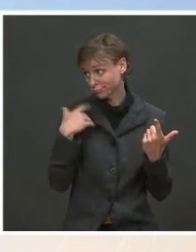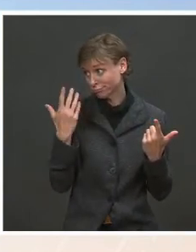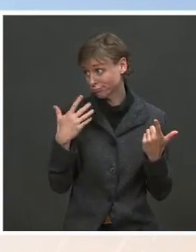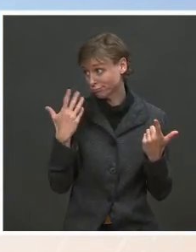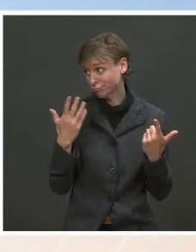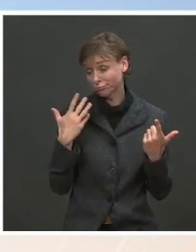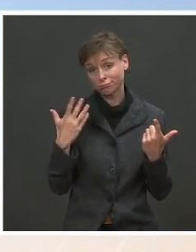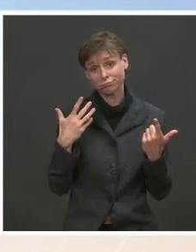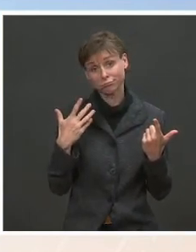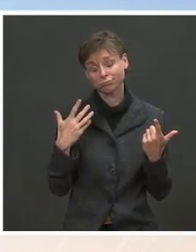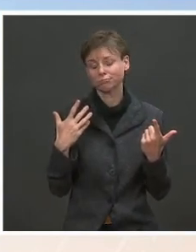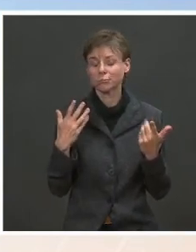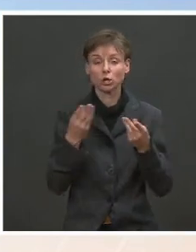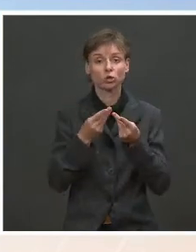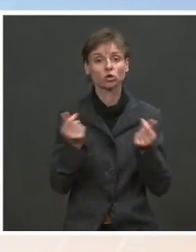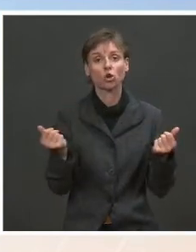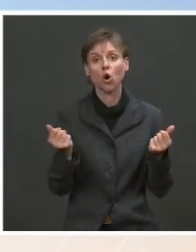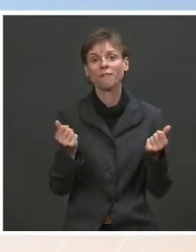solving cancer,